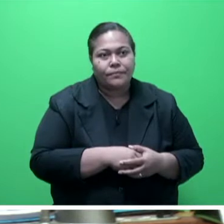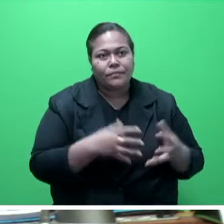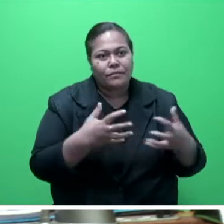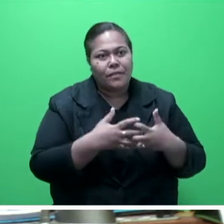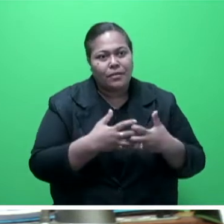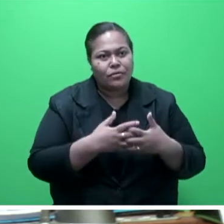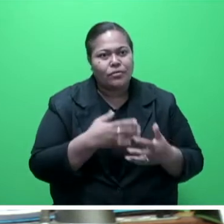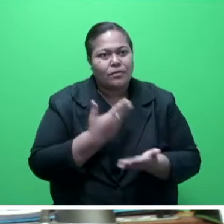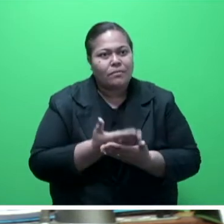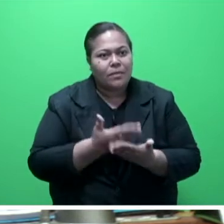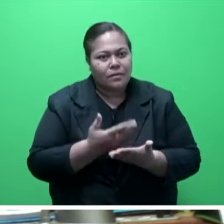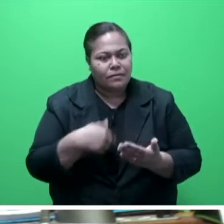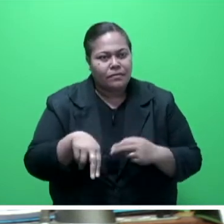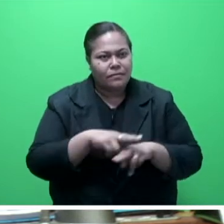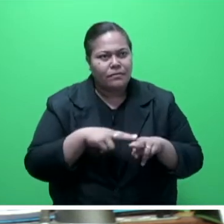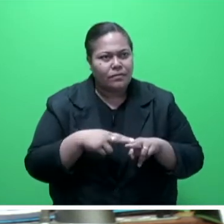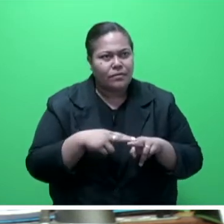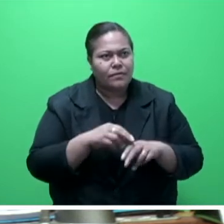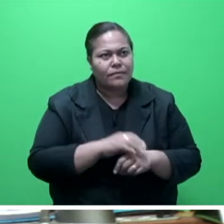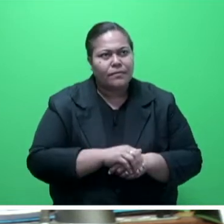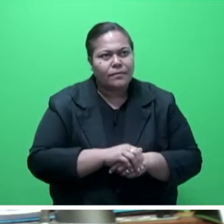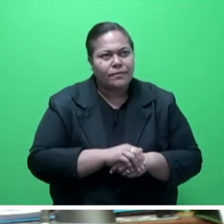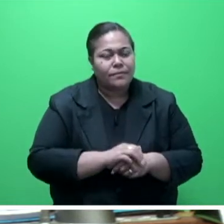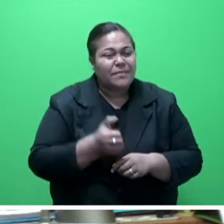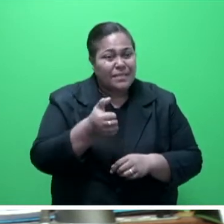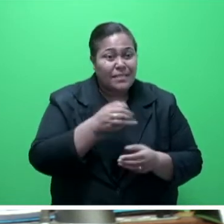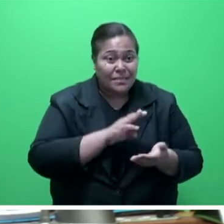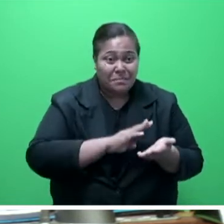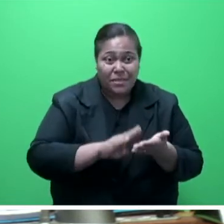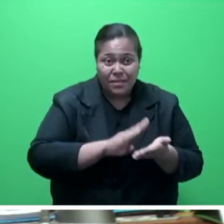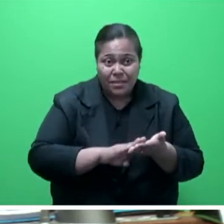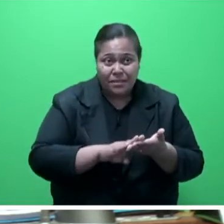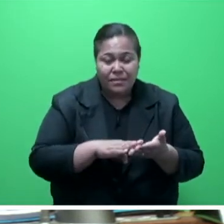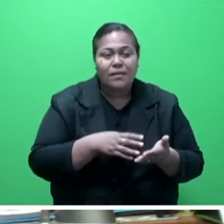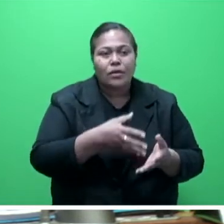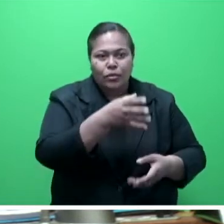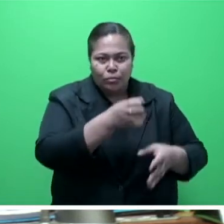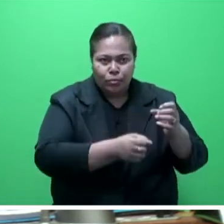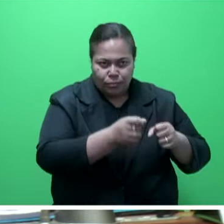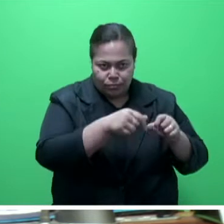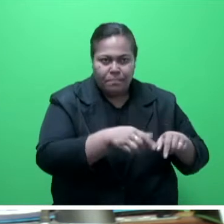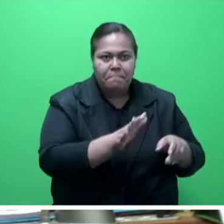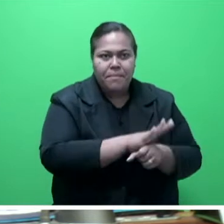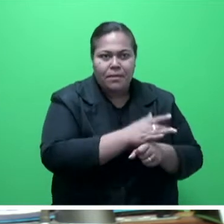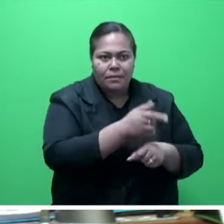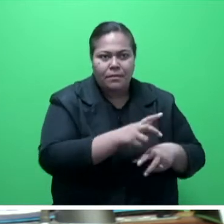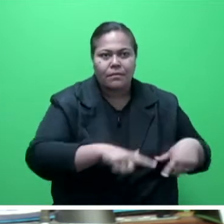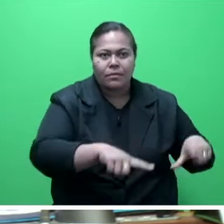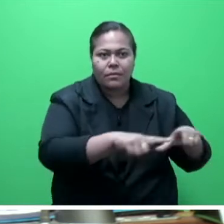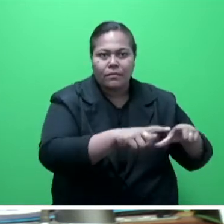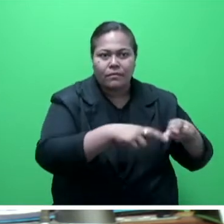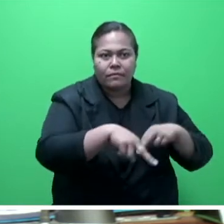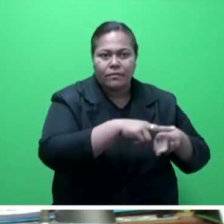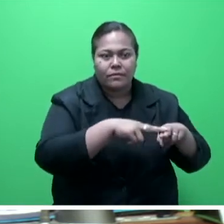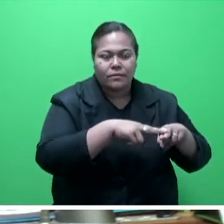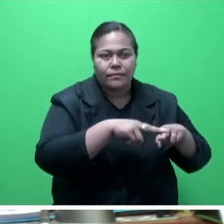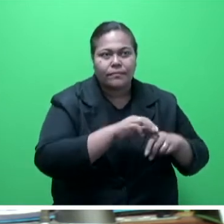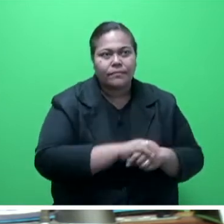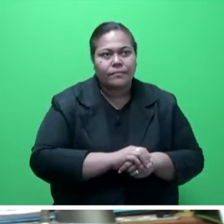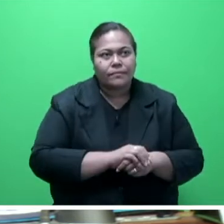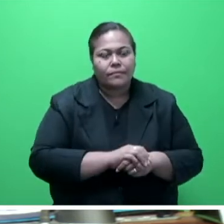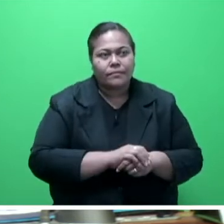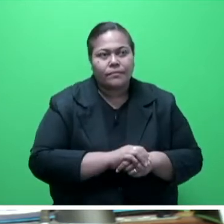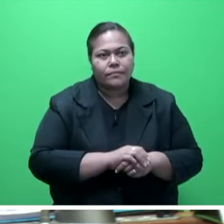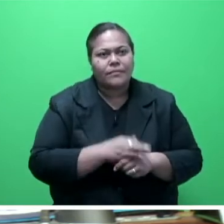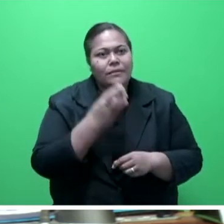demand is around 24 million litres, of which only 6 million is being produced locally. So, Mr. Speaker, the number of things